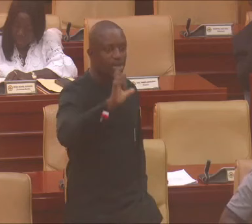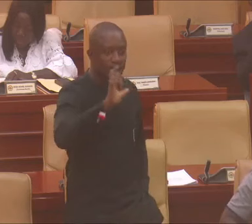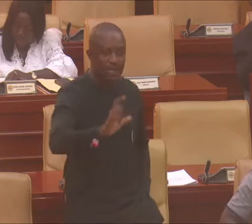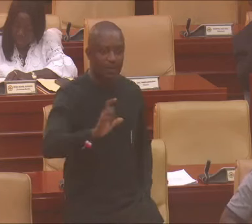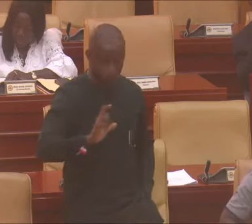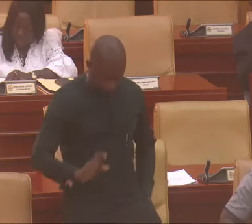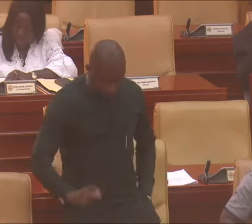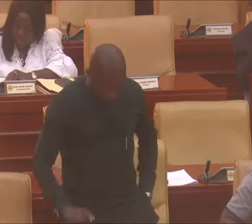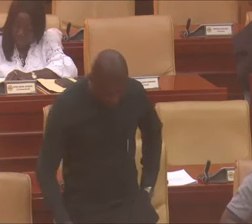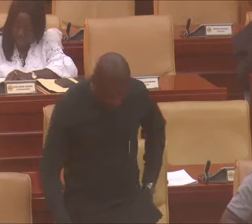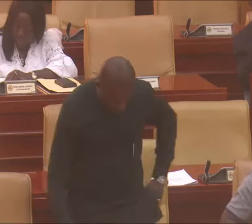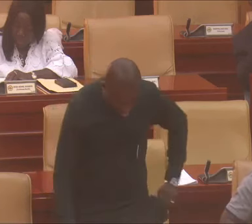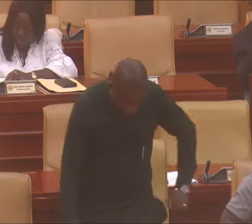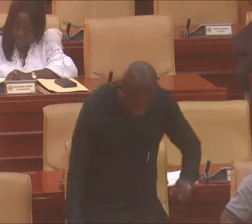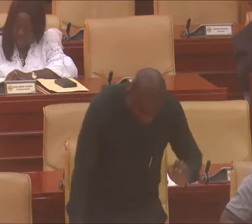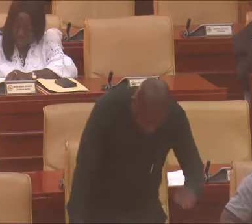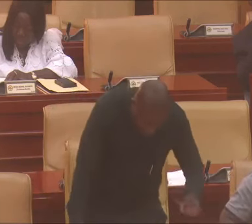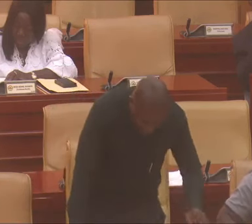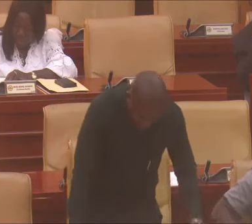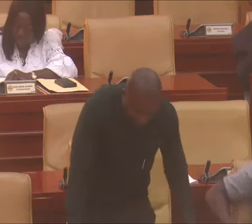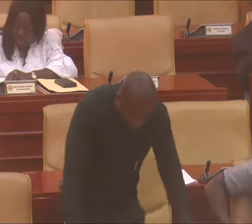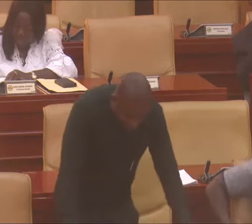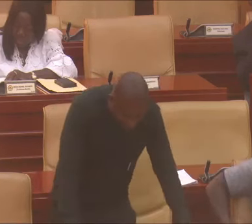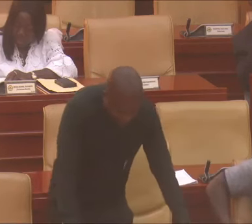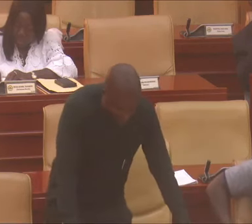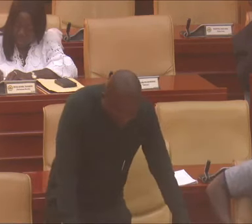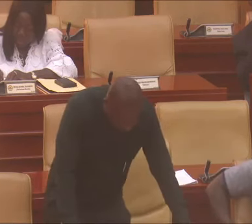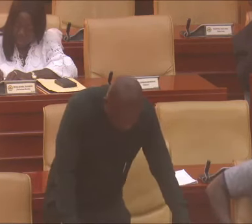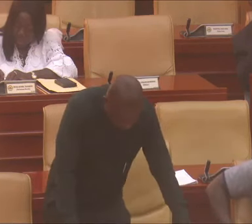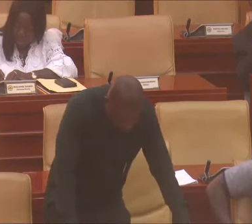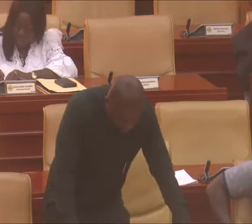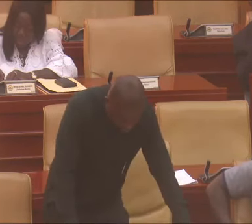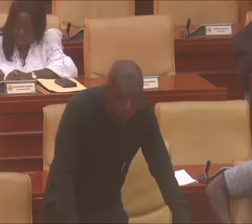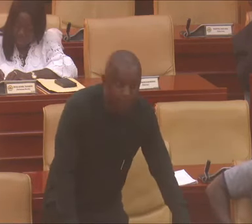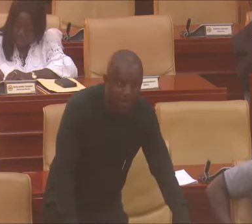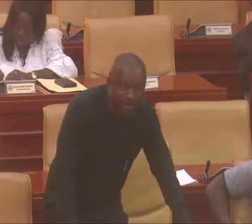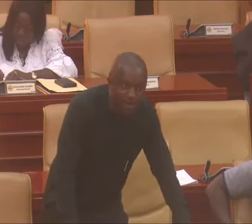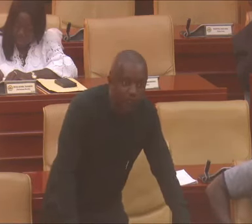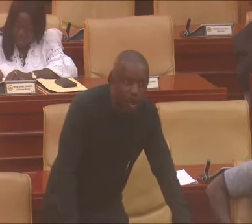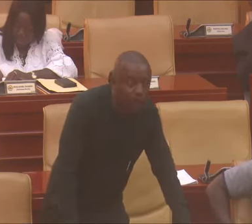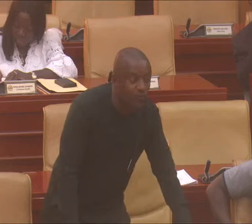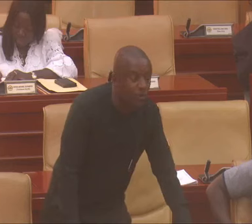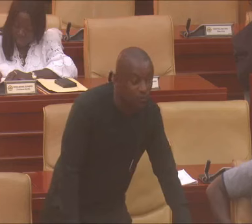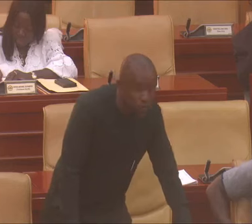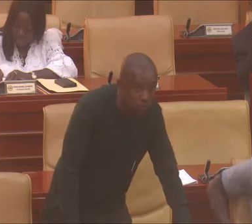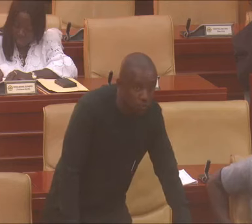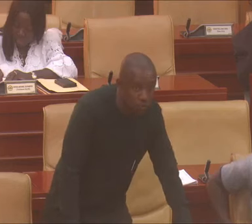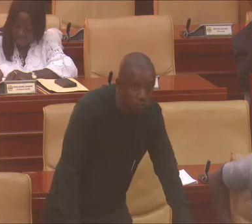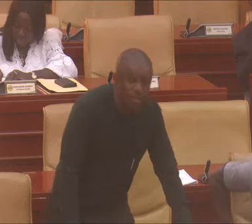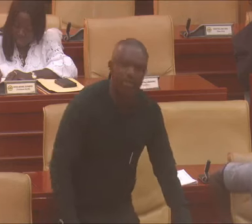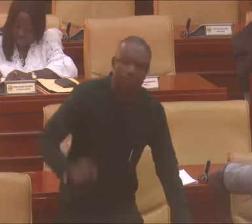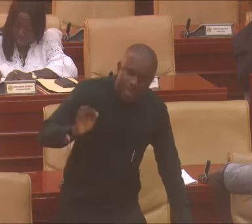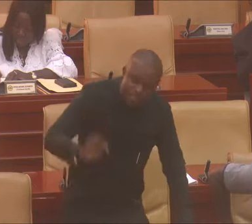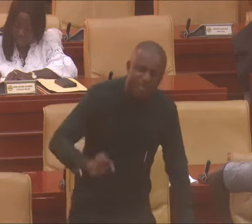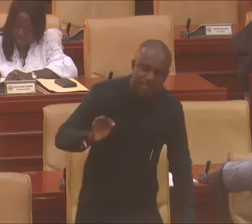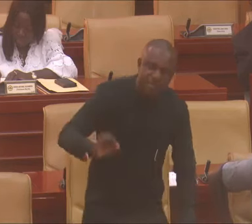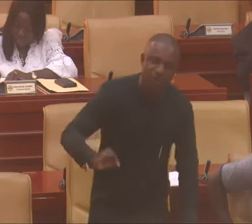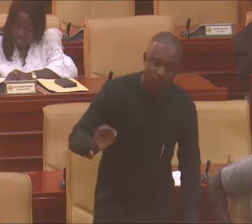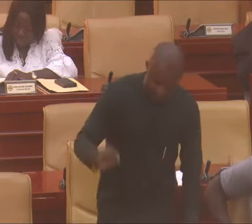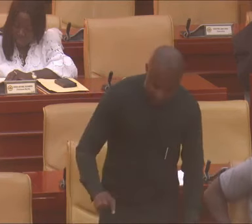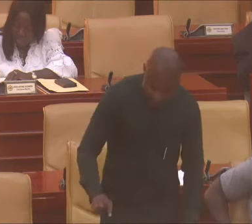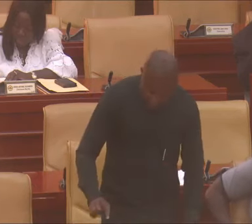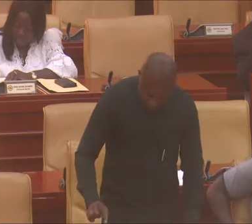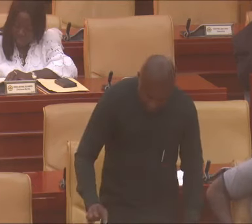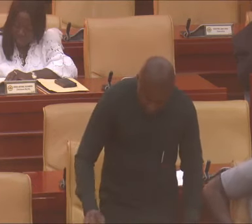billion gap to be filled. And yet, in page 37, paragraph 142, the minister himself